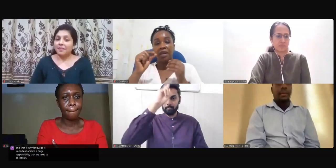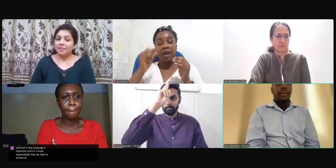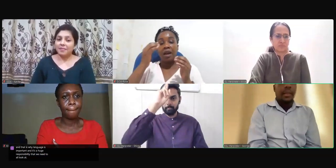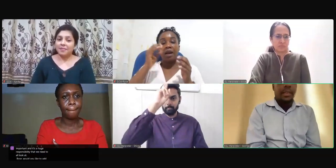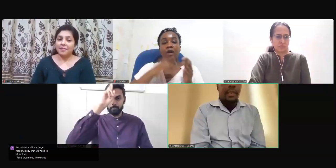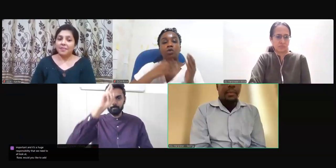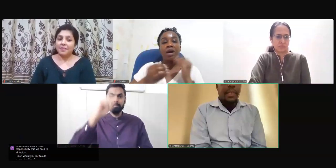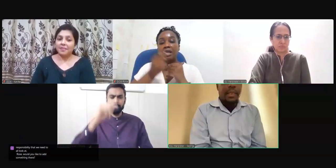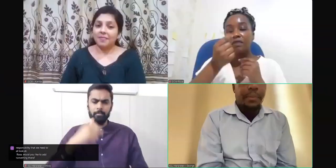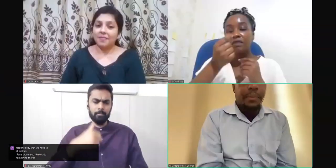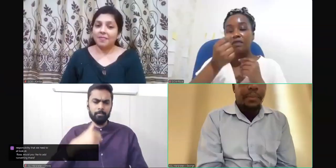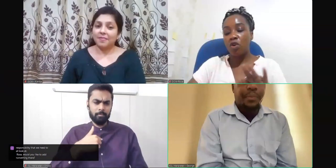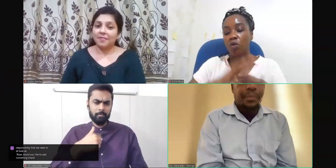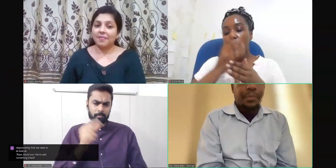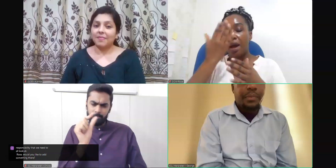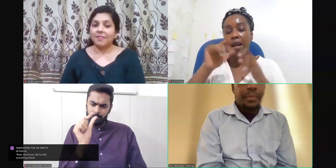Yeah, maybe just a bit.